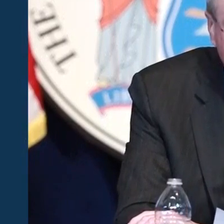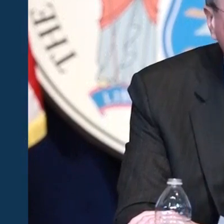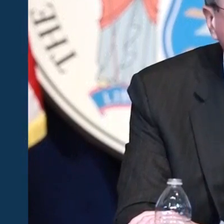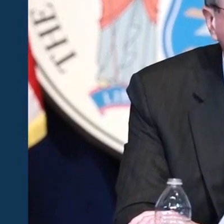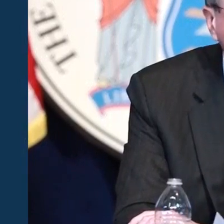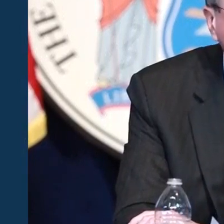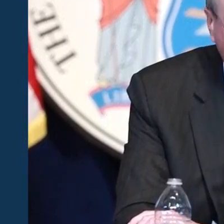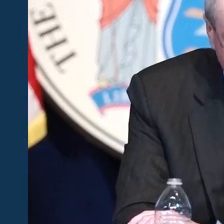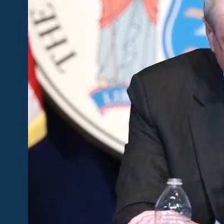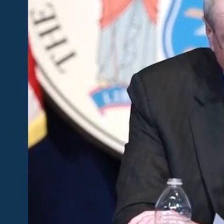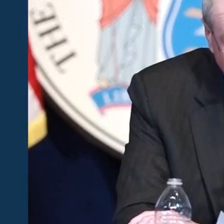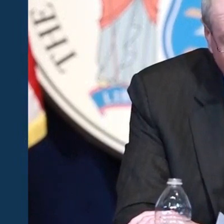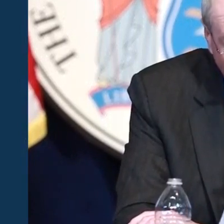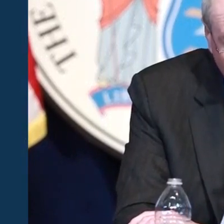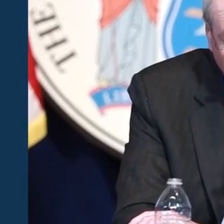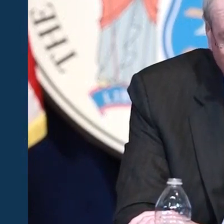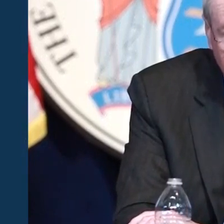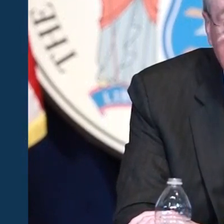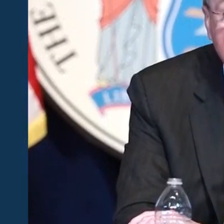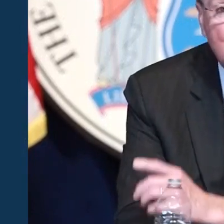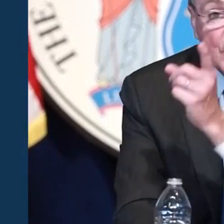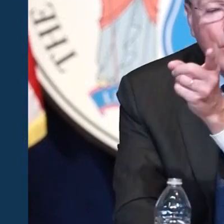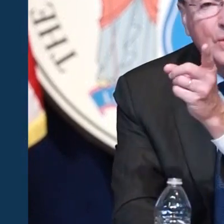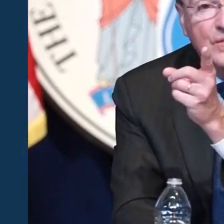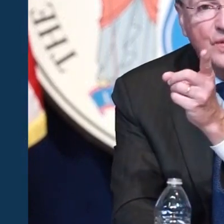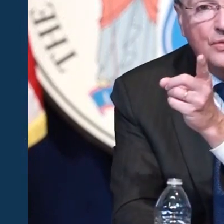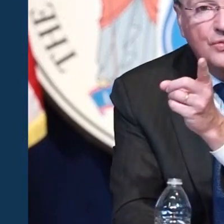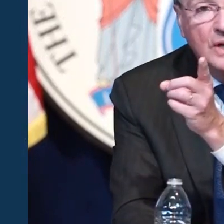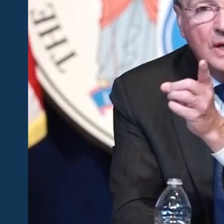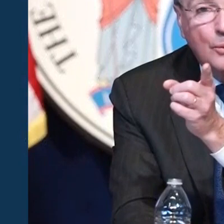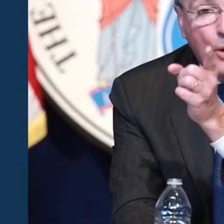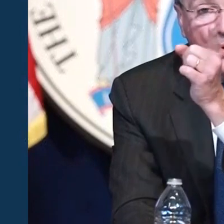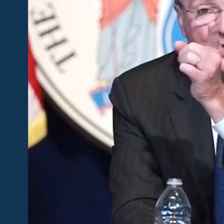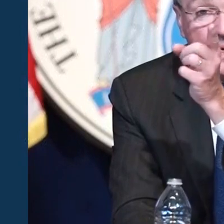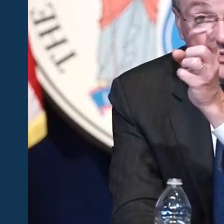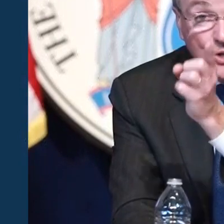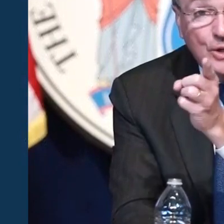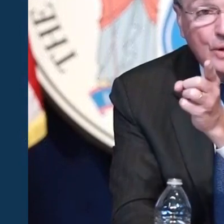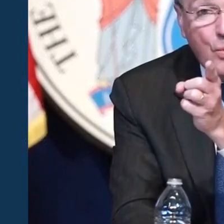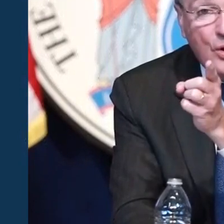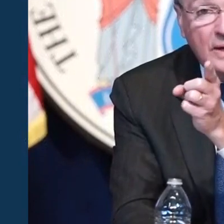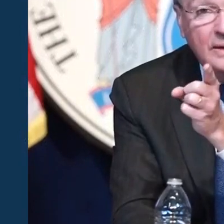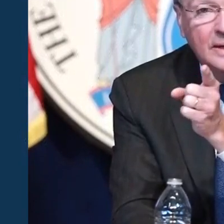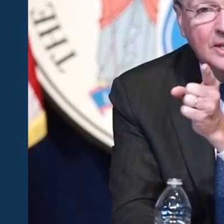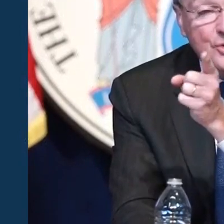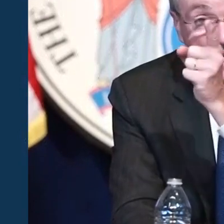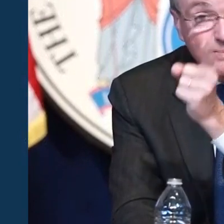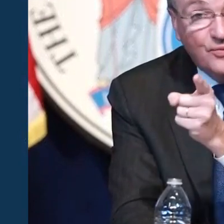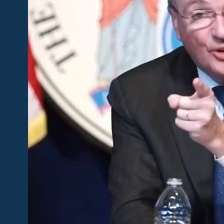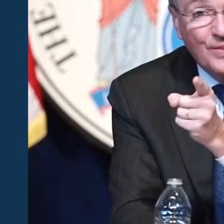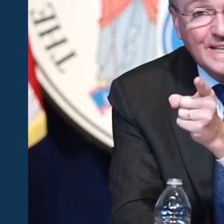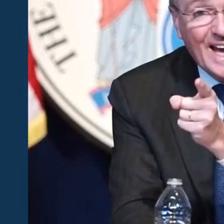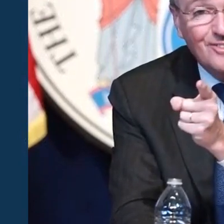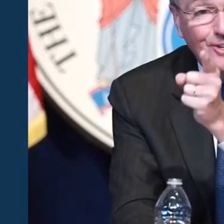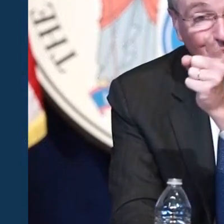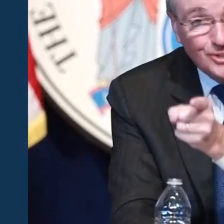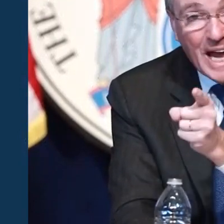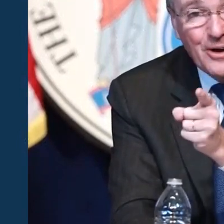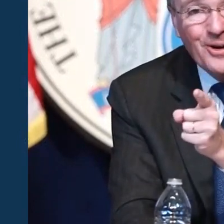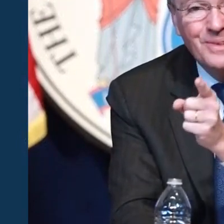first responders and essential workers. So stay with it, folks. What we're doing is clearly working. Just keep your foot on the